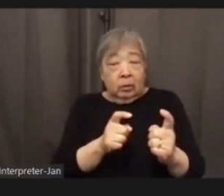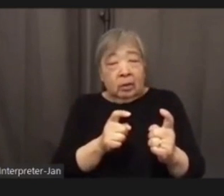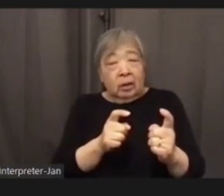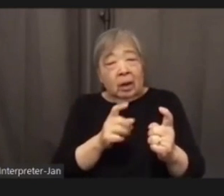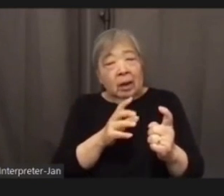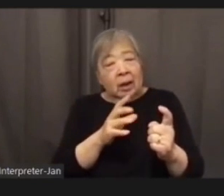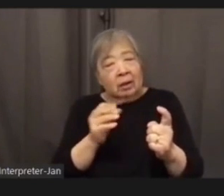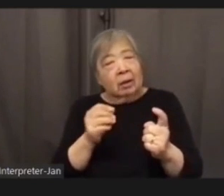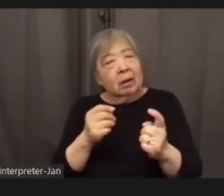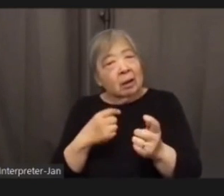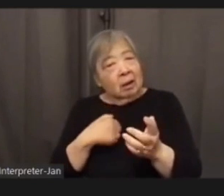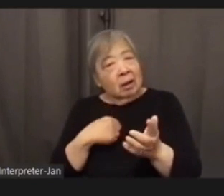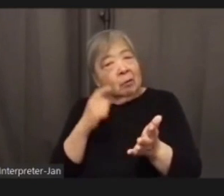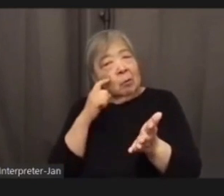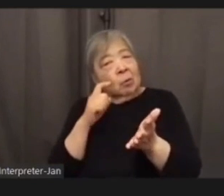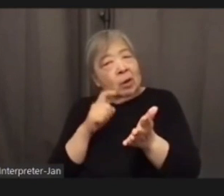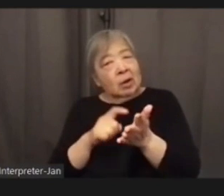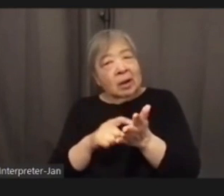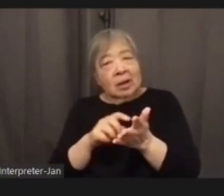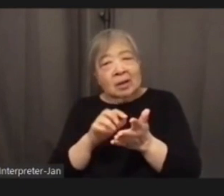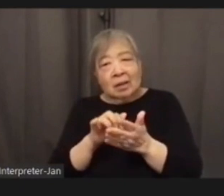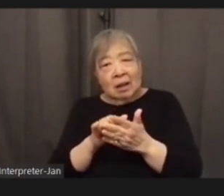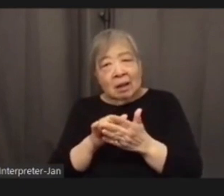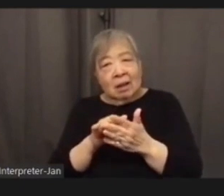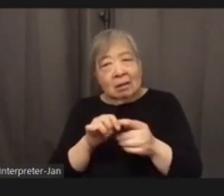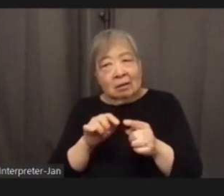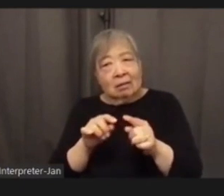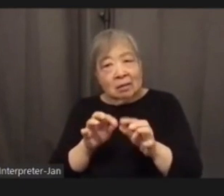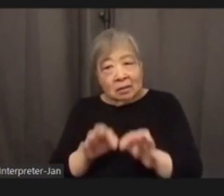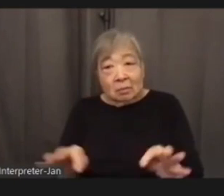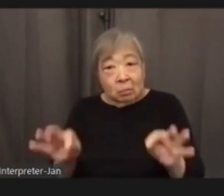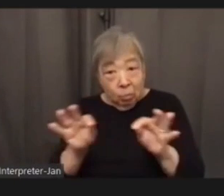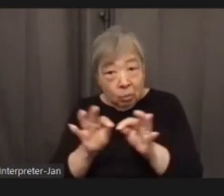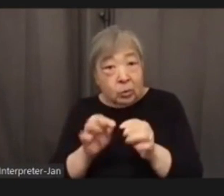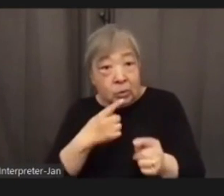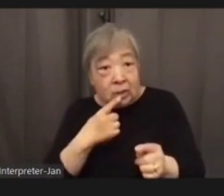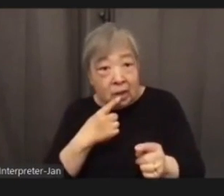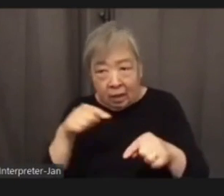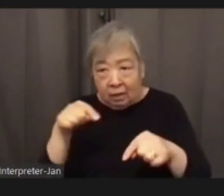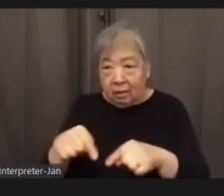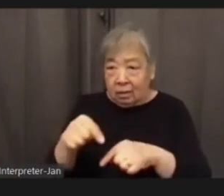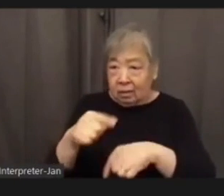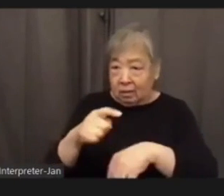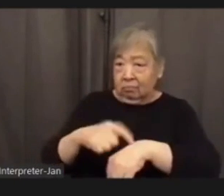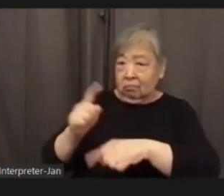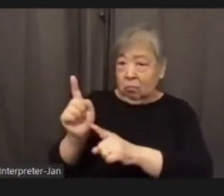but I also recognize that this is an important thing to say in this moment,